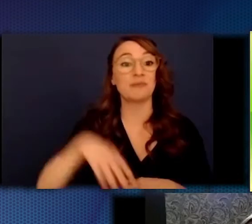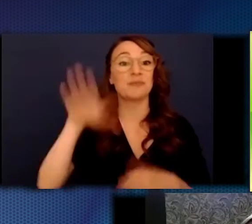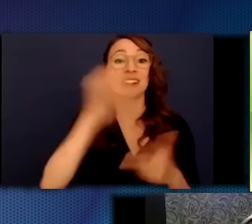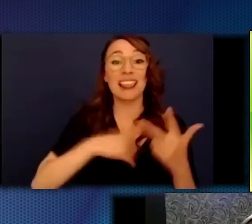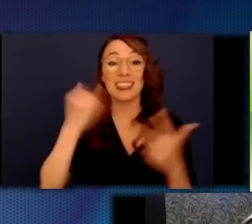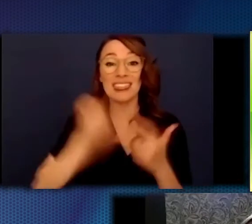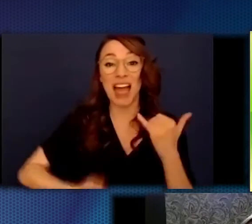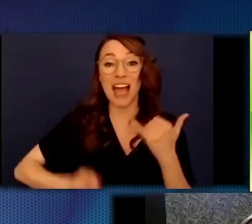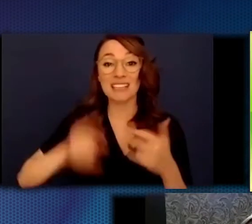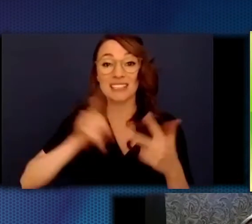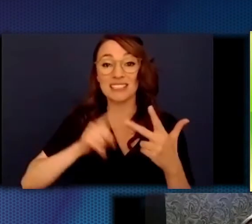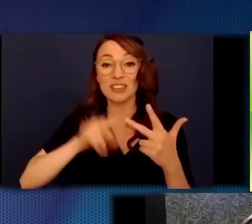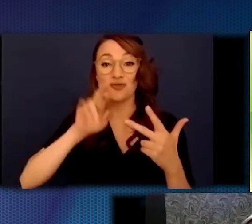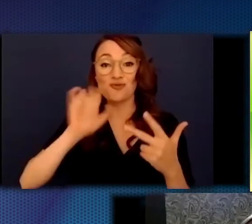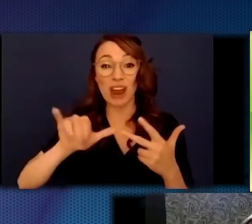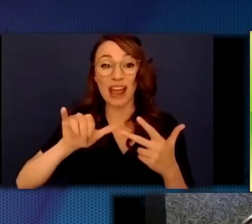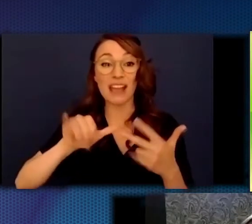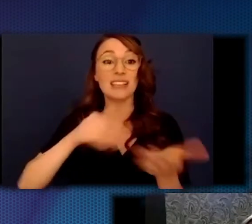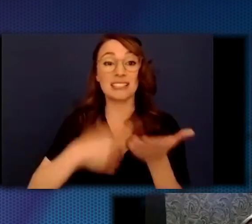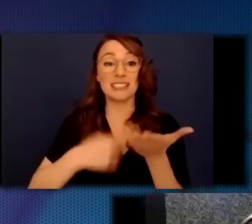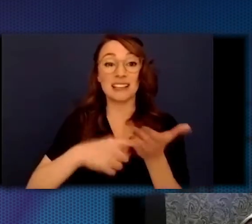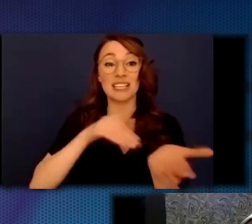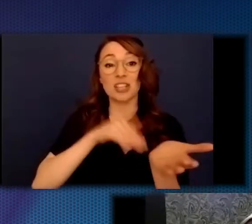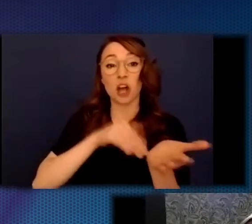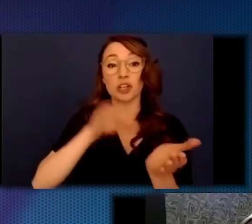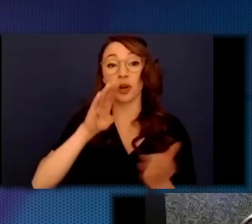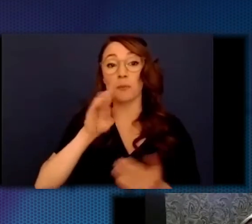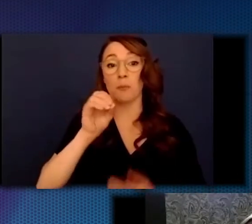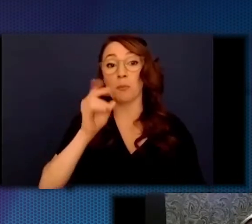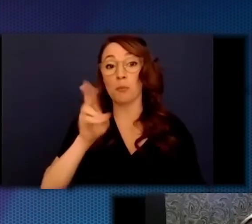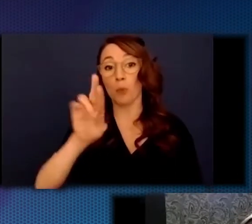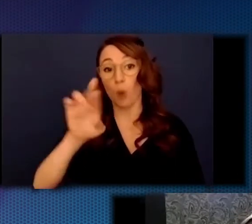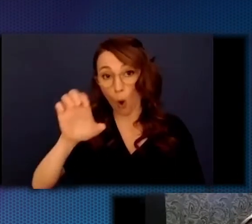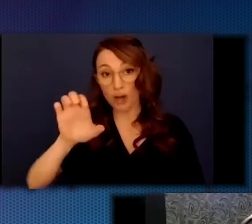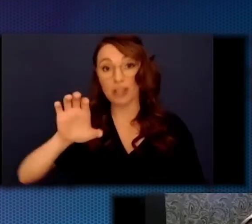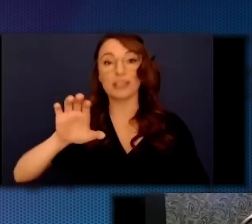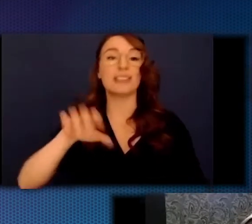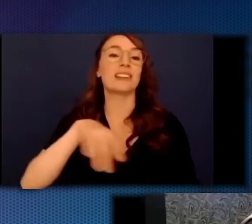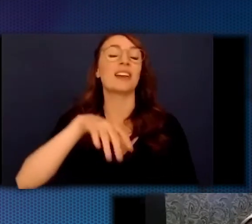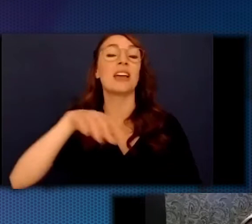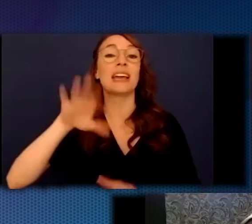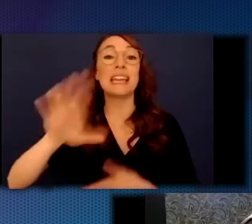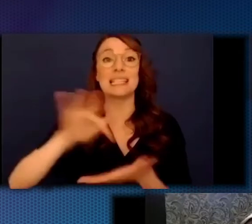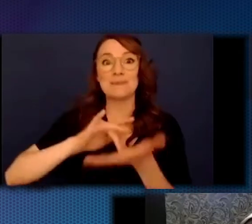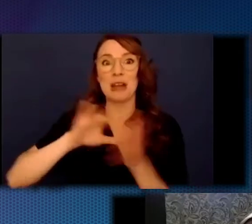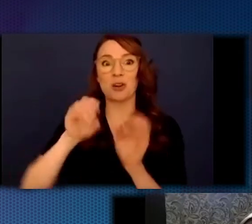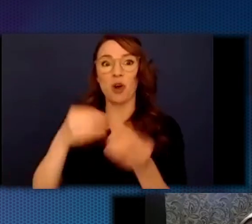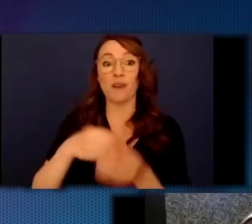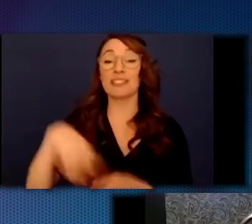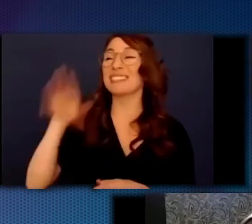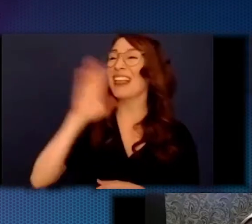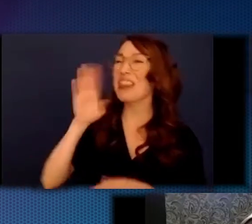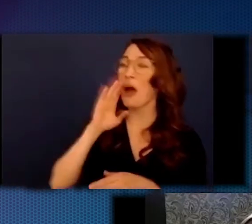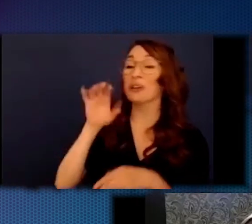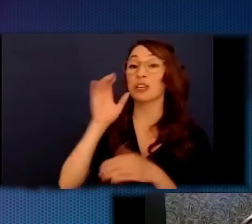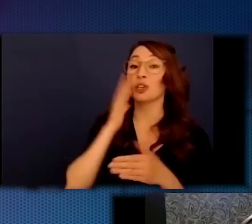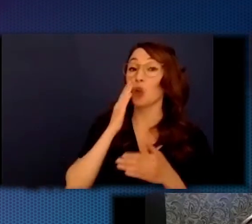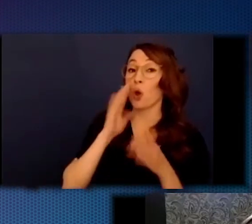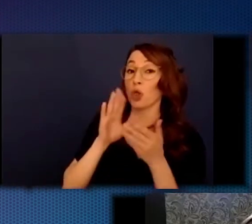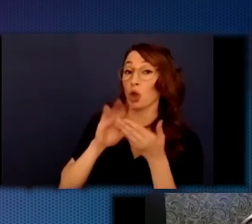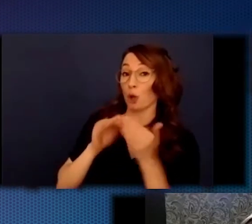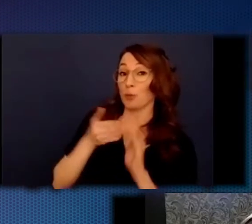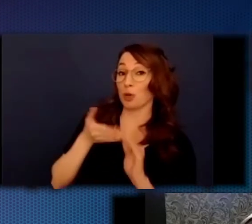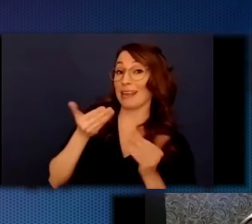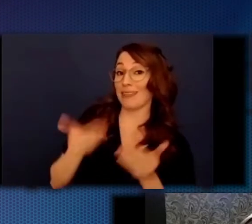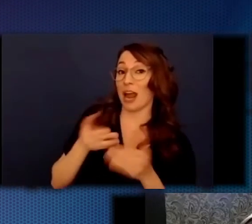office on All Saints Street. Thank you, Stephen. The community along West All Saints Street served as an important